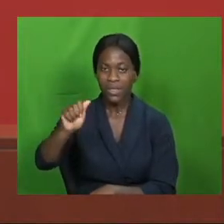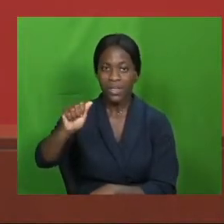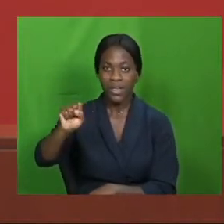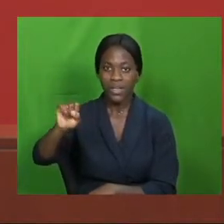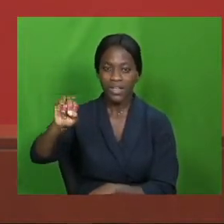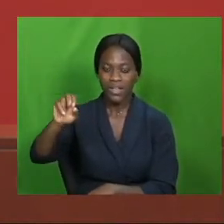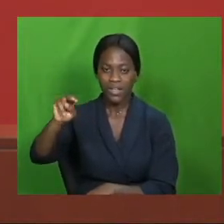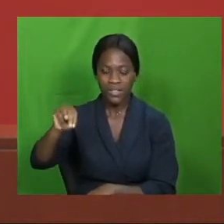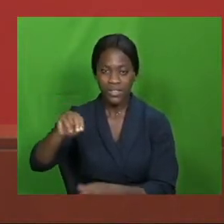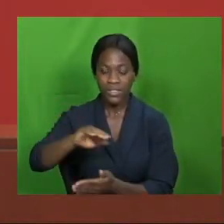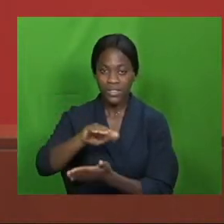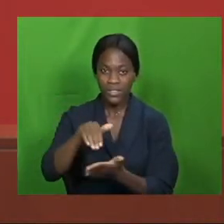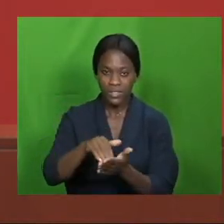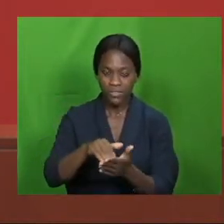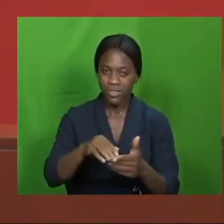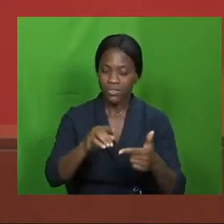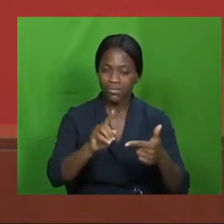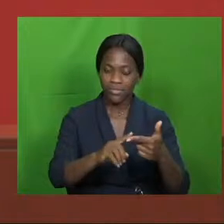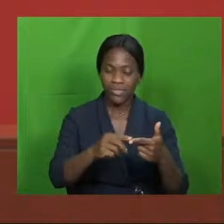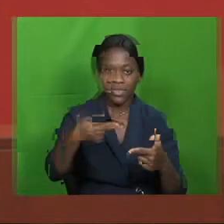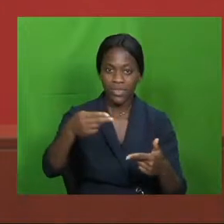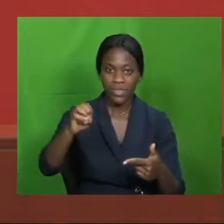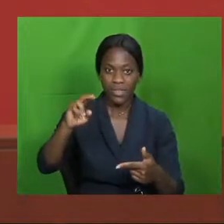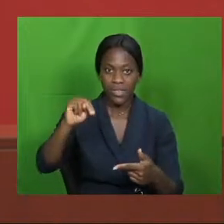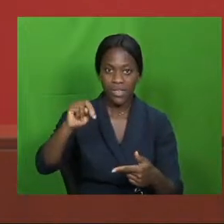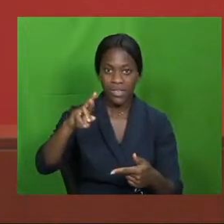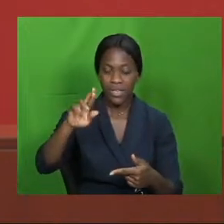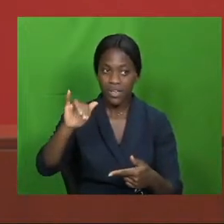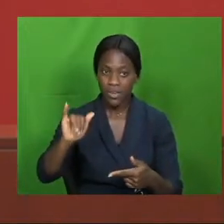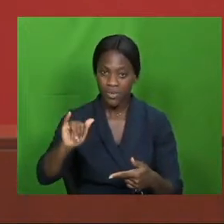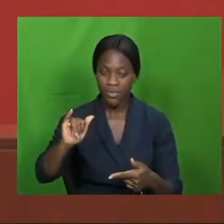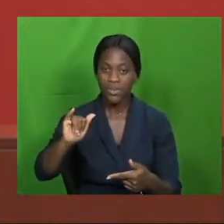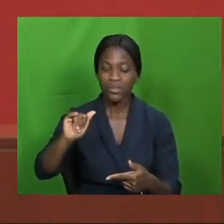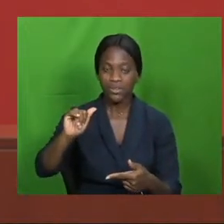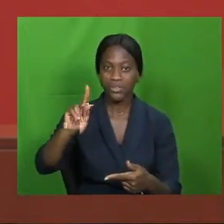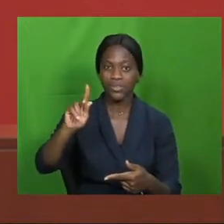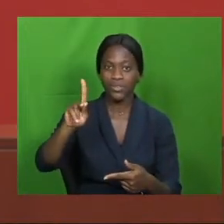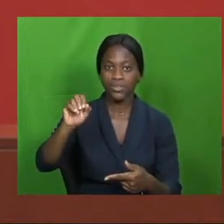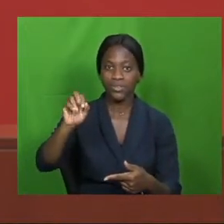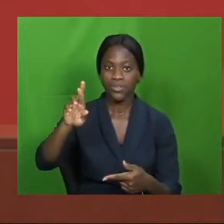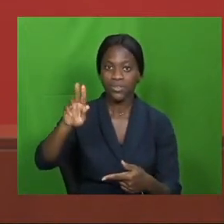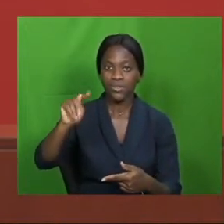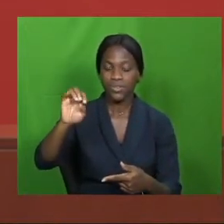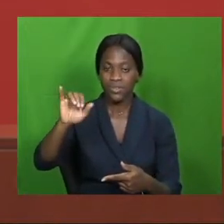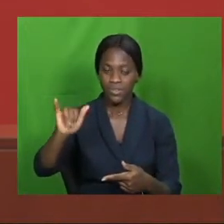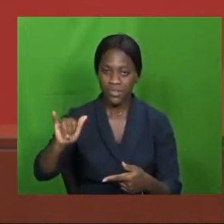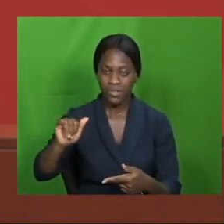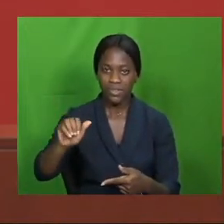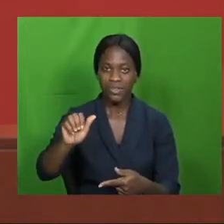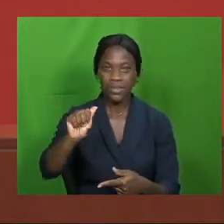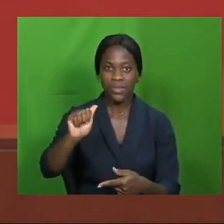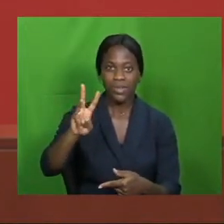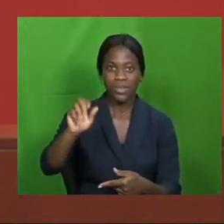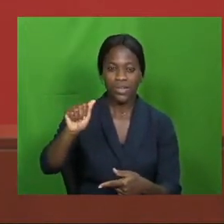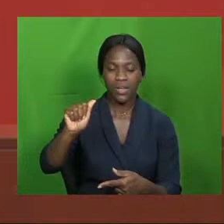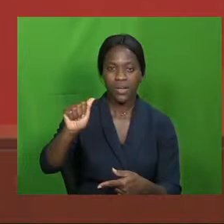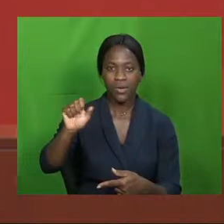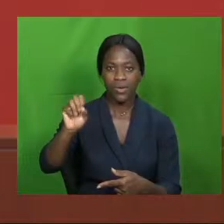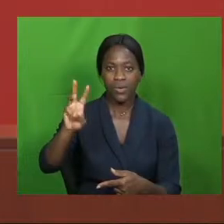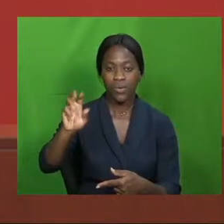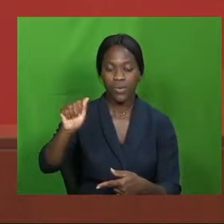Honorable Henry Korti, MP for Ayaoso Central, and